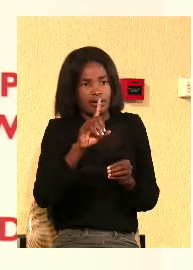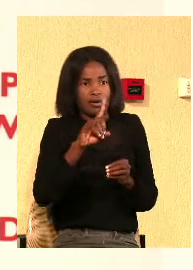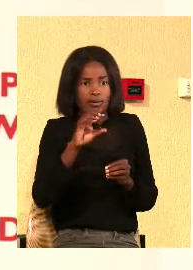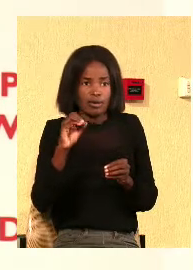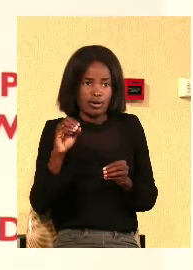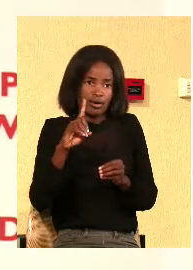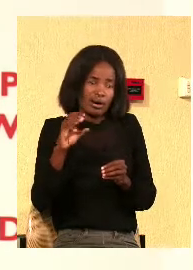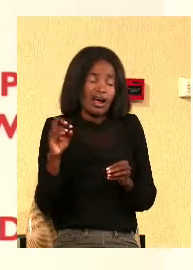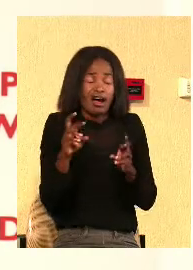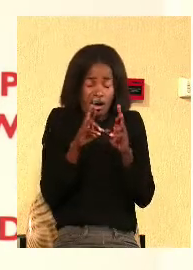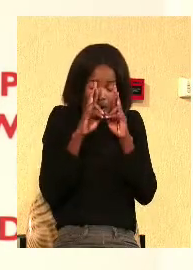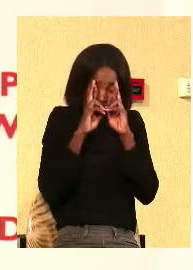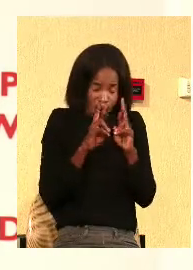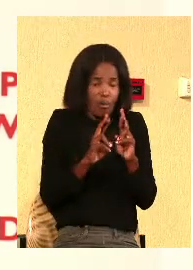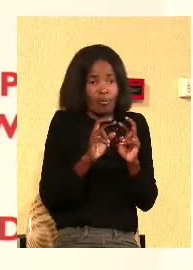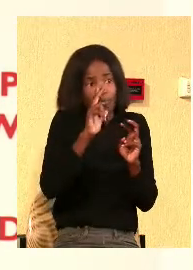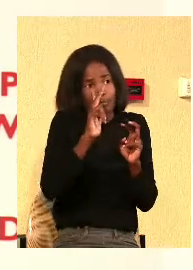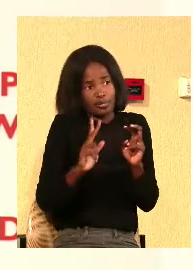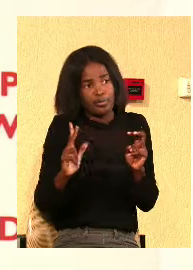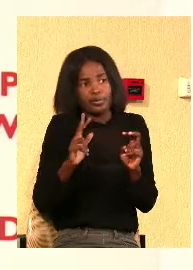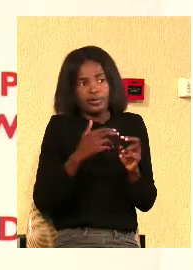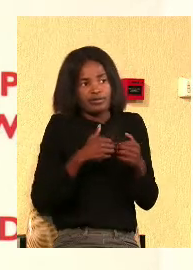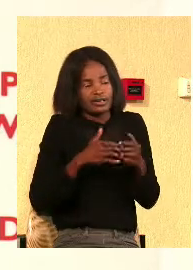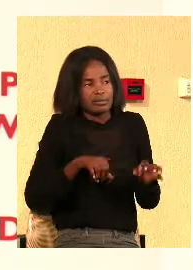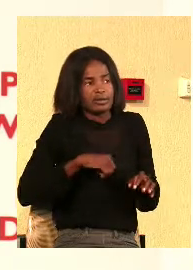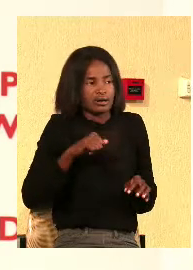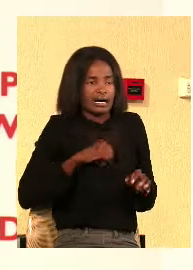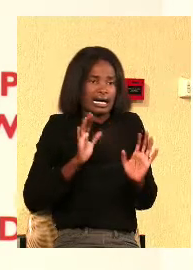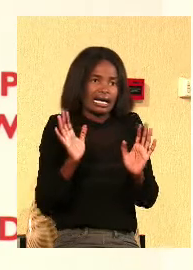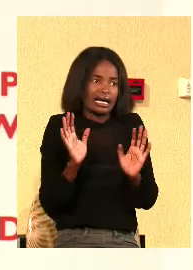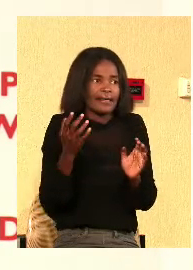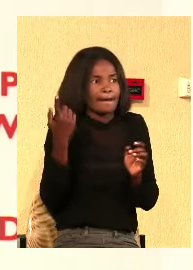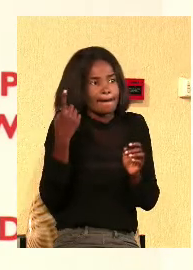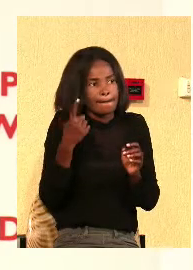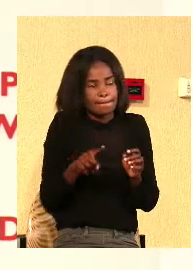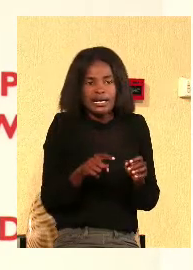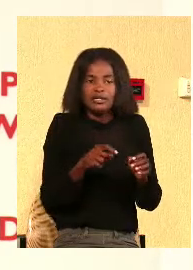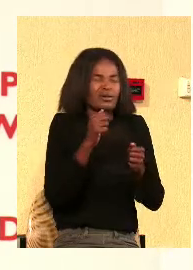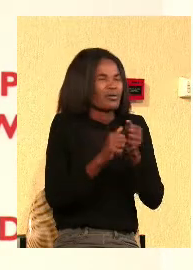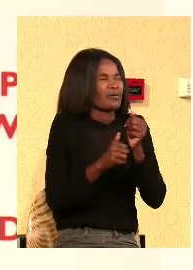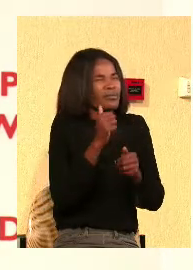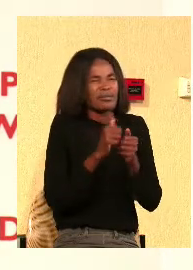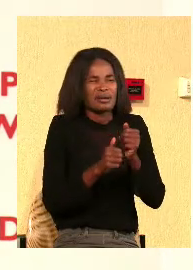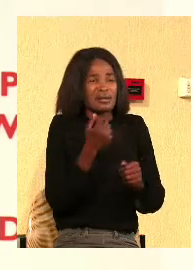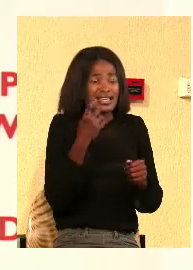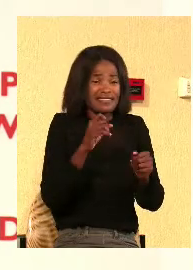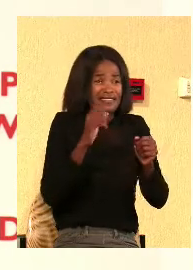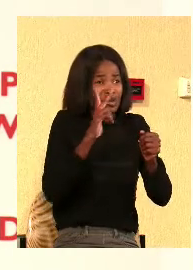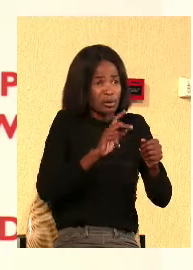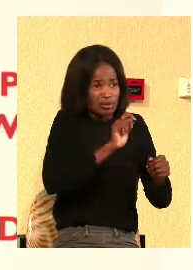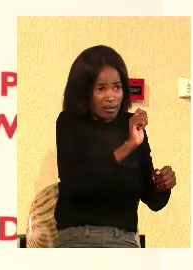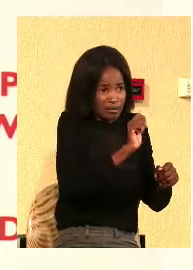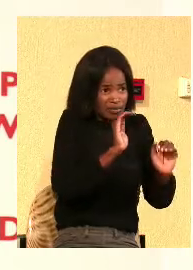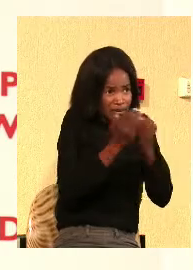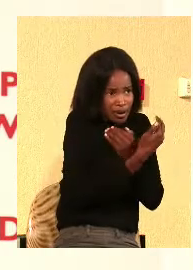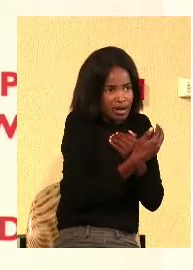not develop these symptoms. But I agree that was not the right thing to do. But we were under duress. we could not do